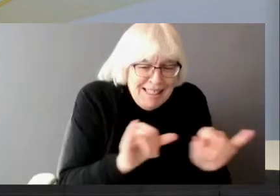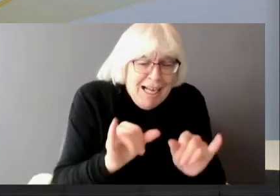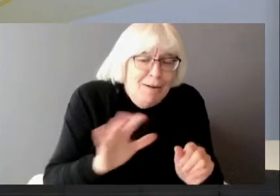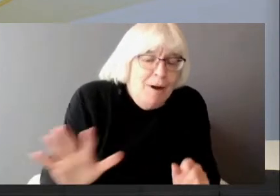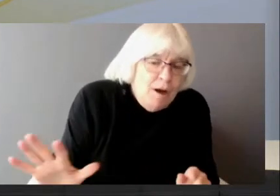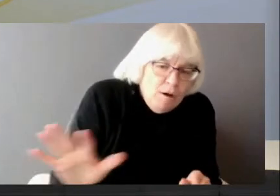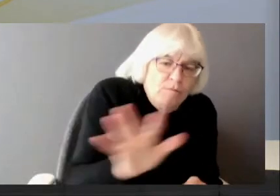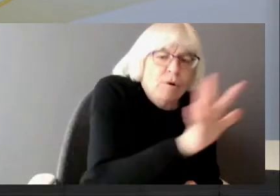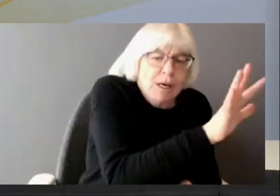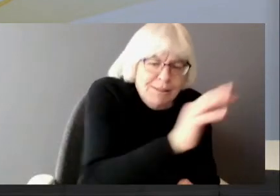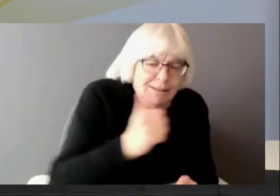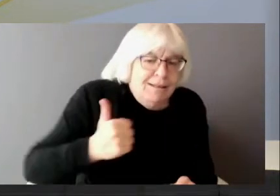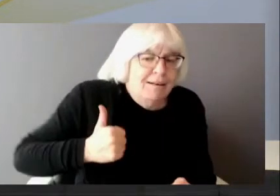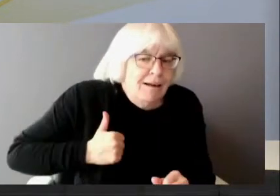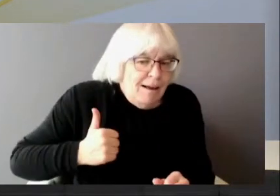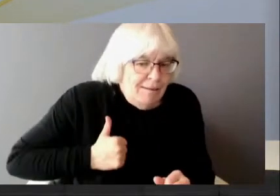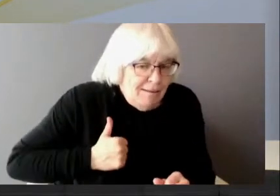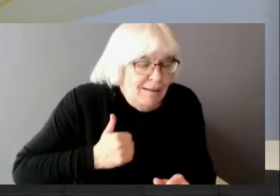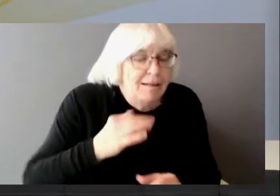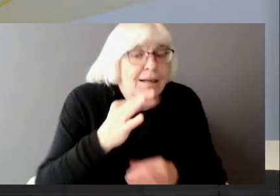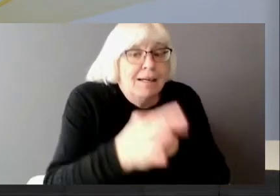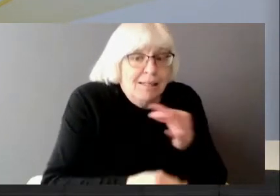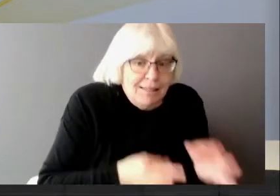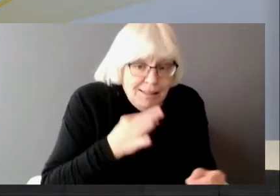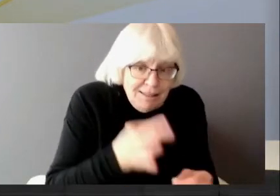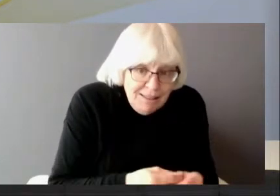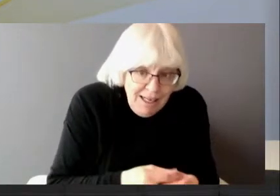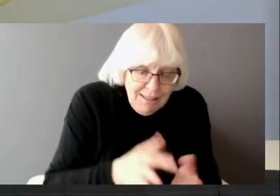we've received, we've only used about